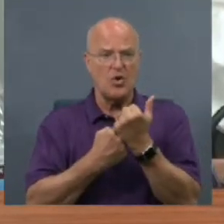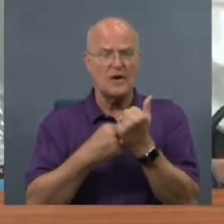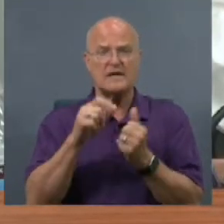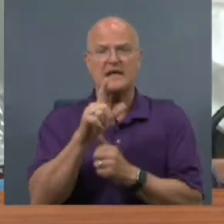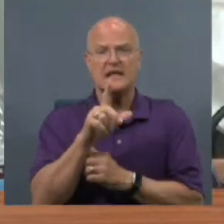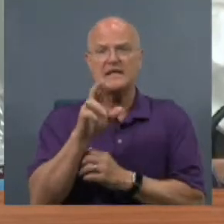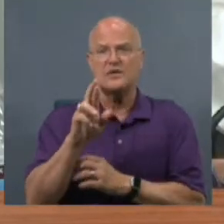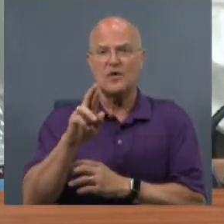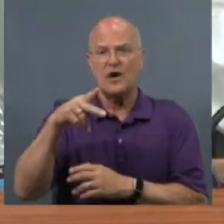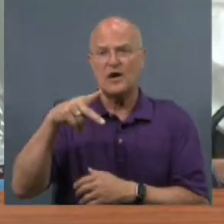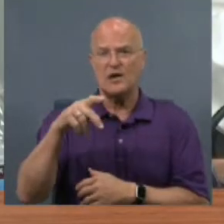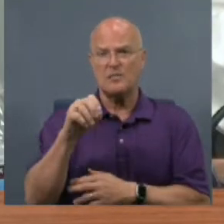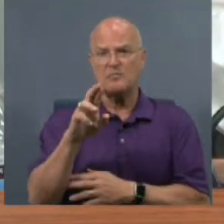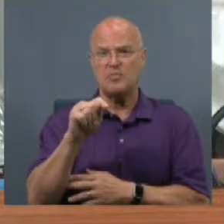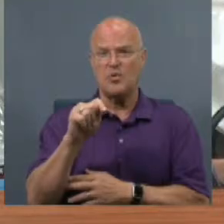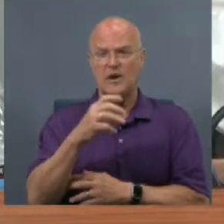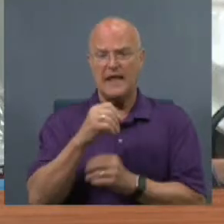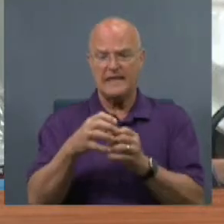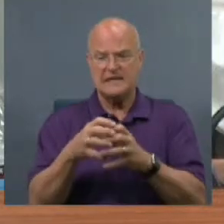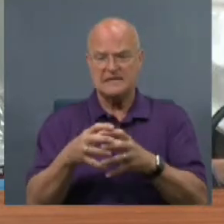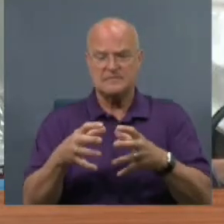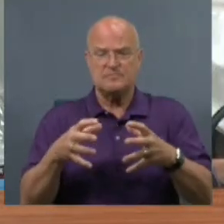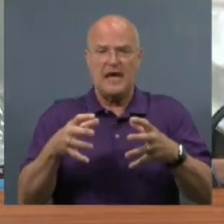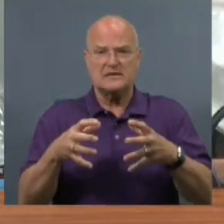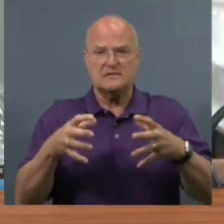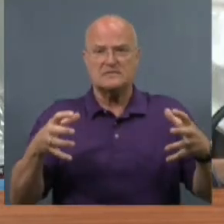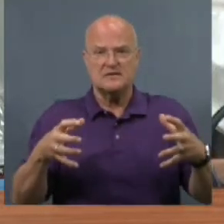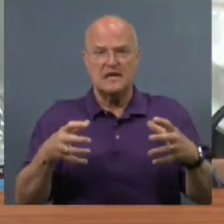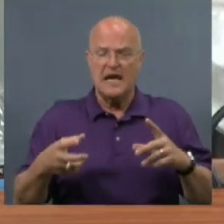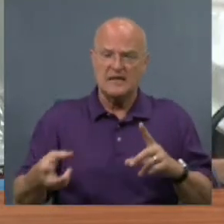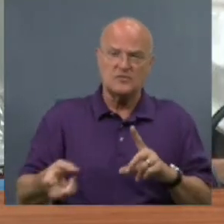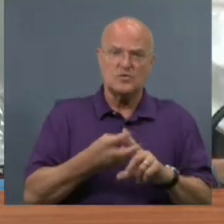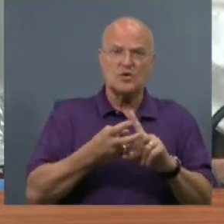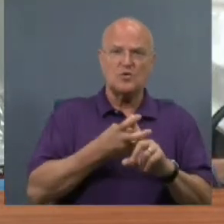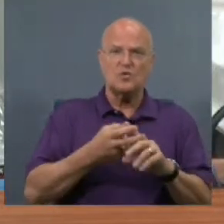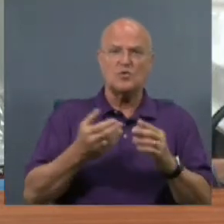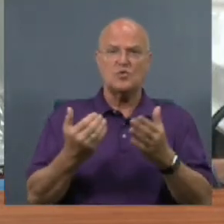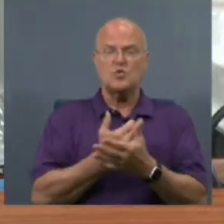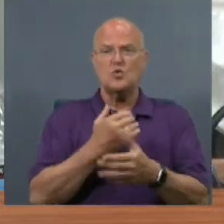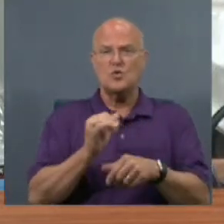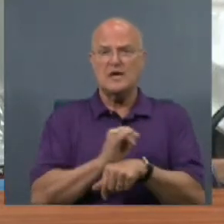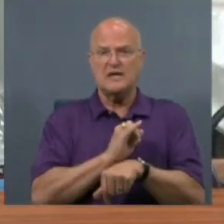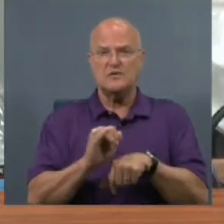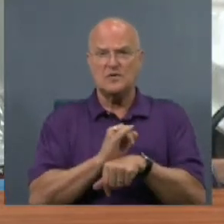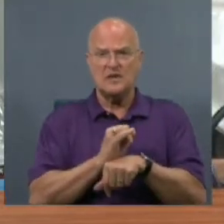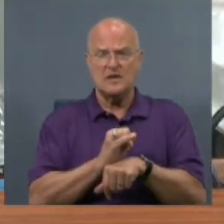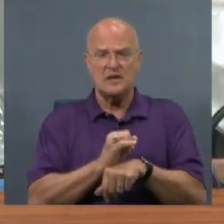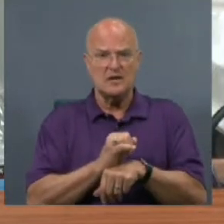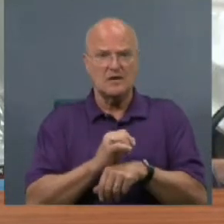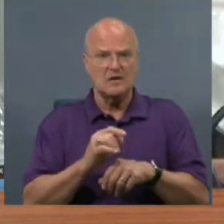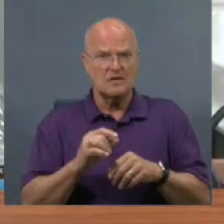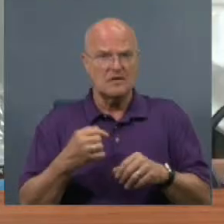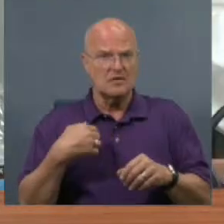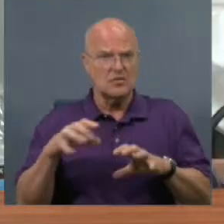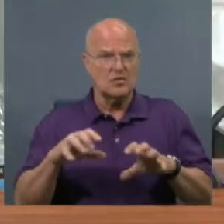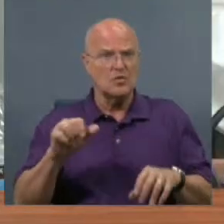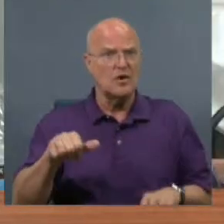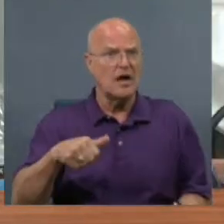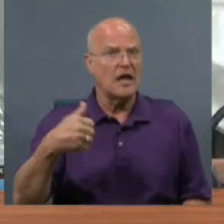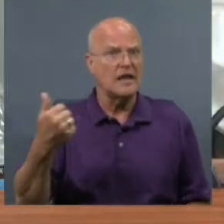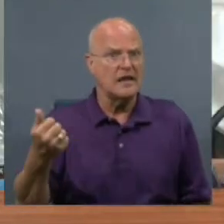Little Rock Port in its expansion and its ability to recruit new industry, are you going to start it? Or do we do